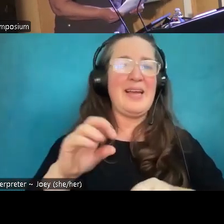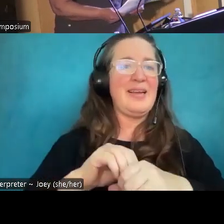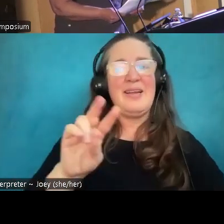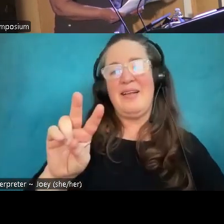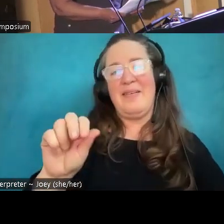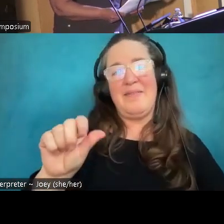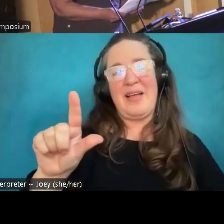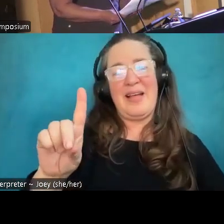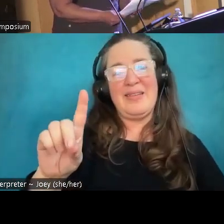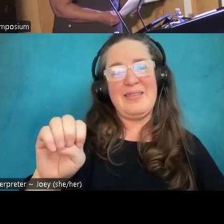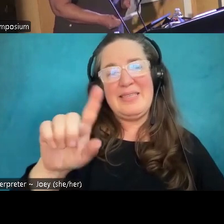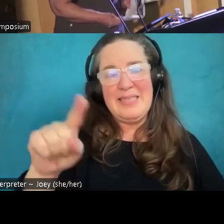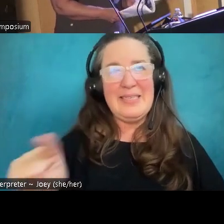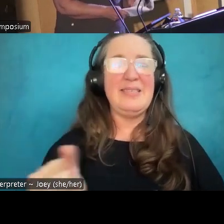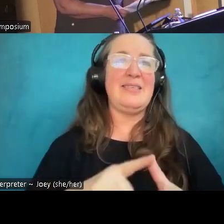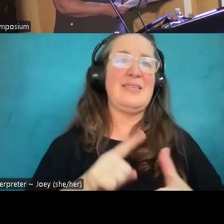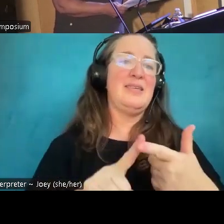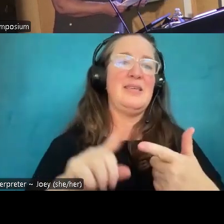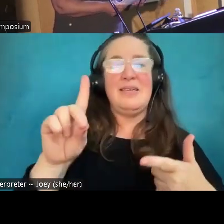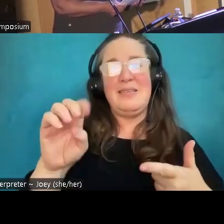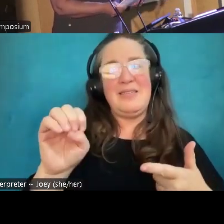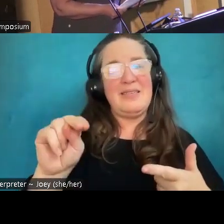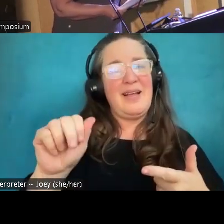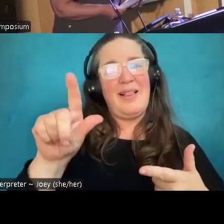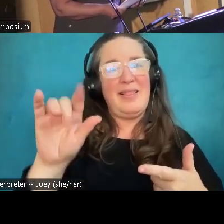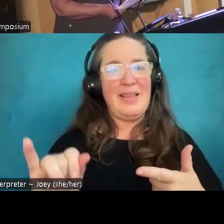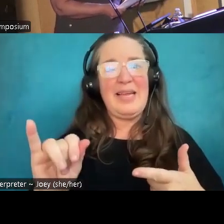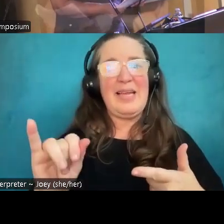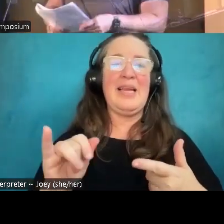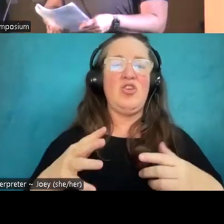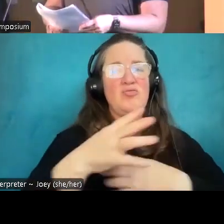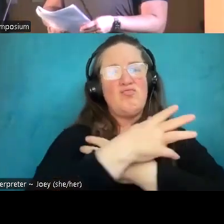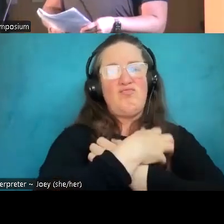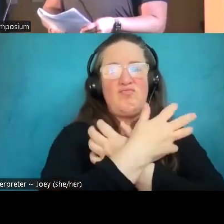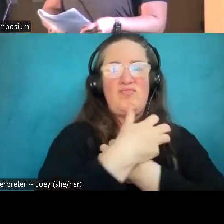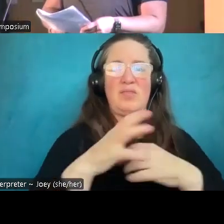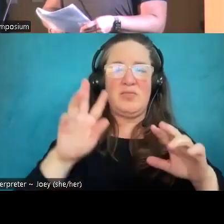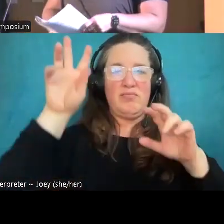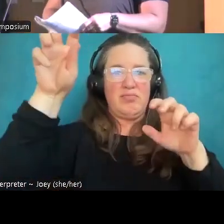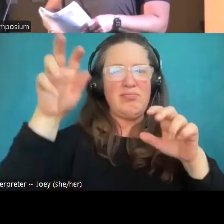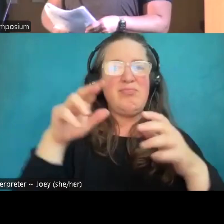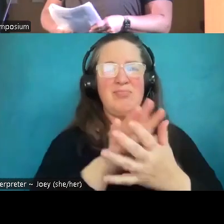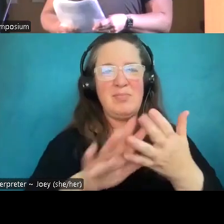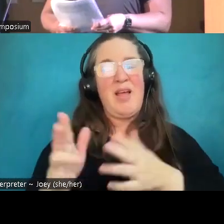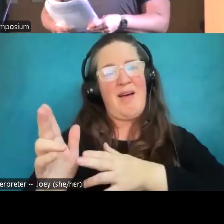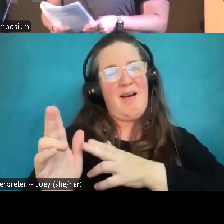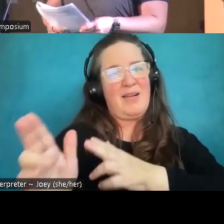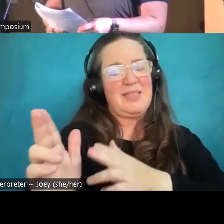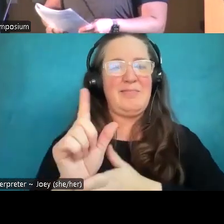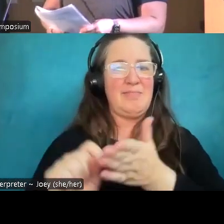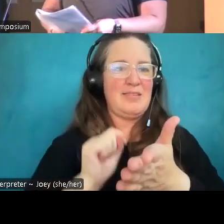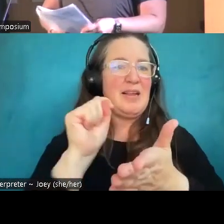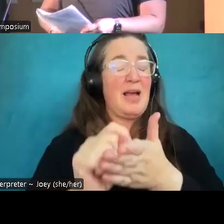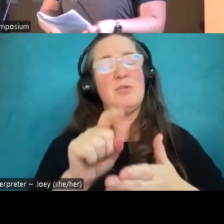are a few. Every ornament that I paint is strung with repurposed fishing line that my family has used in Alaskan